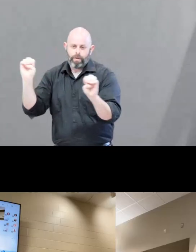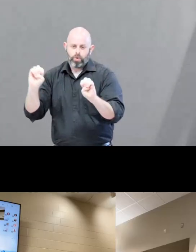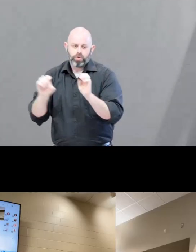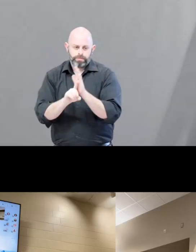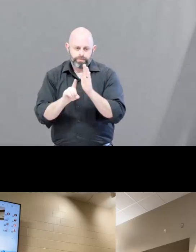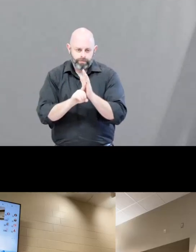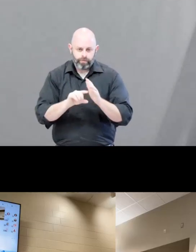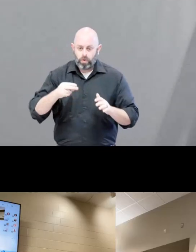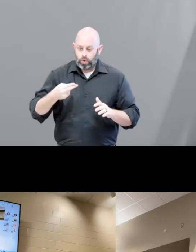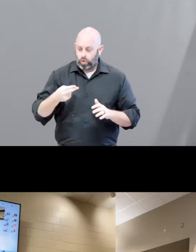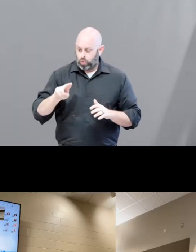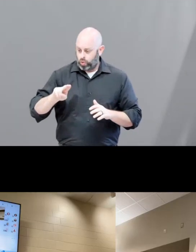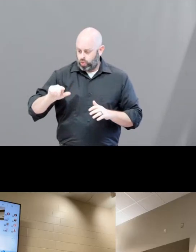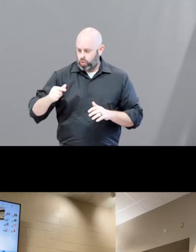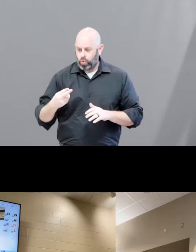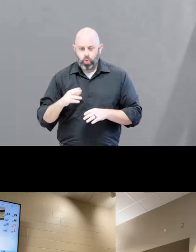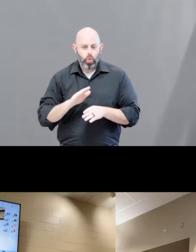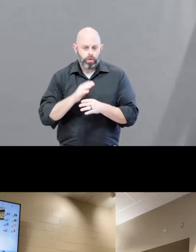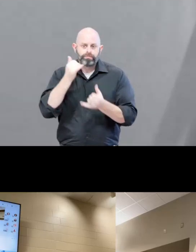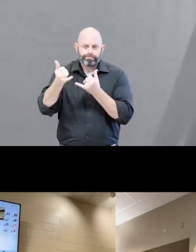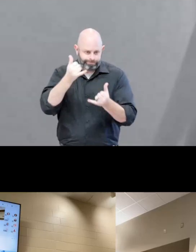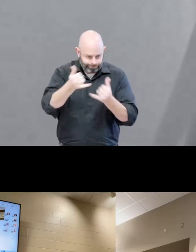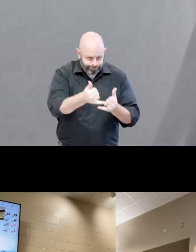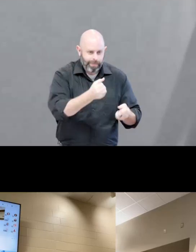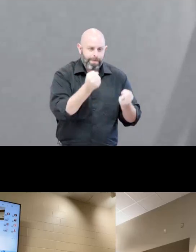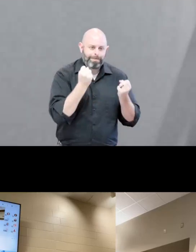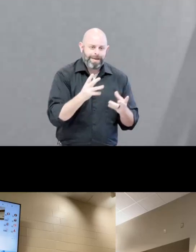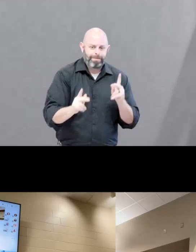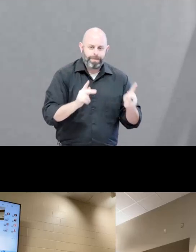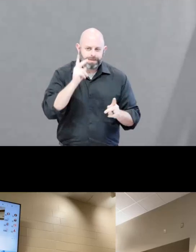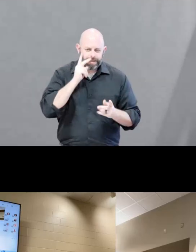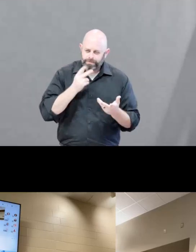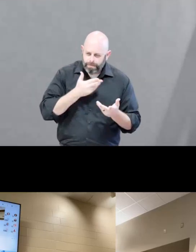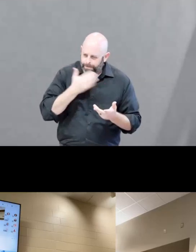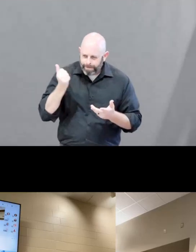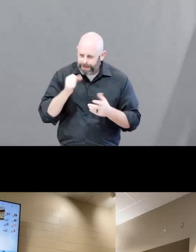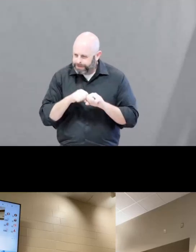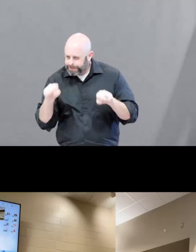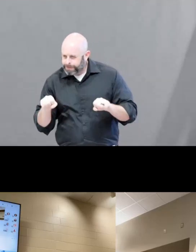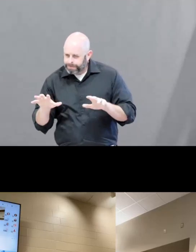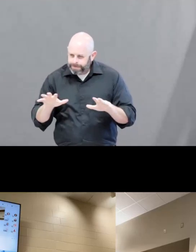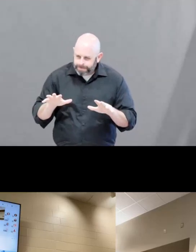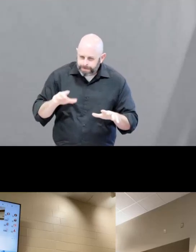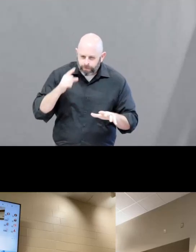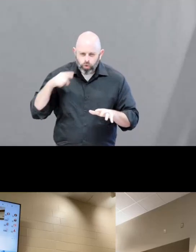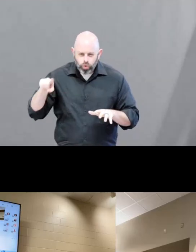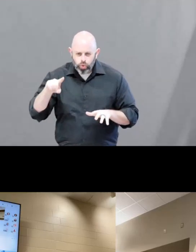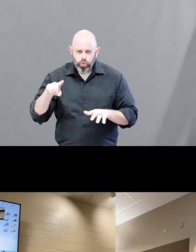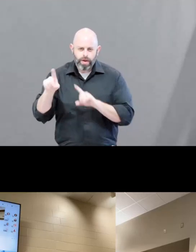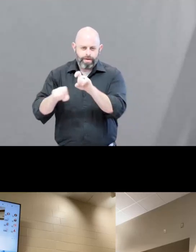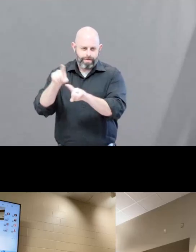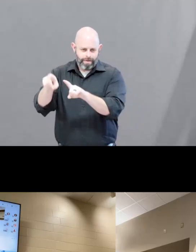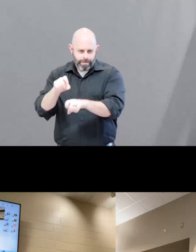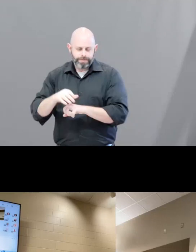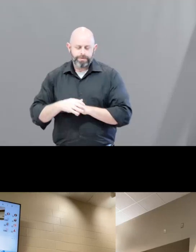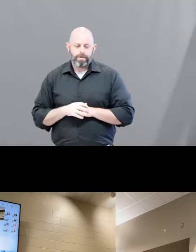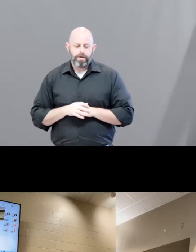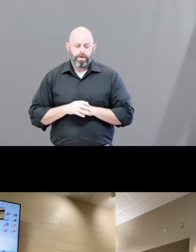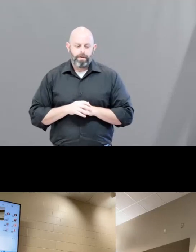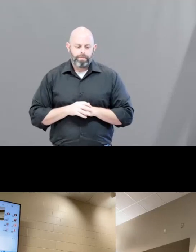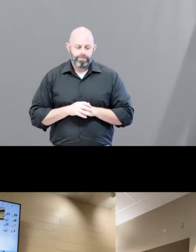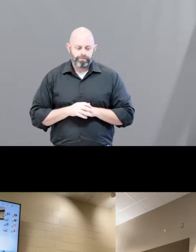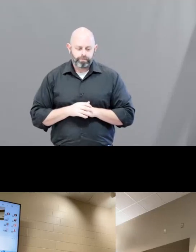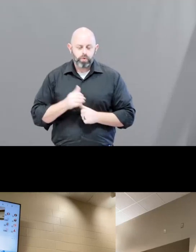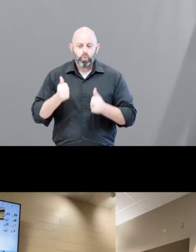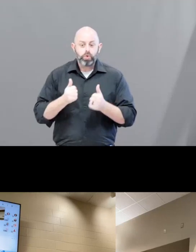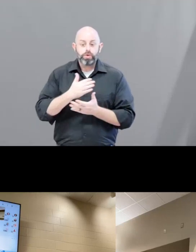been on the phone a lot with those folks and just kind of seeing what works best for them and what systems they use, and what